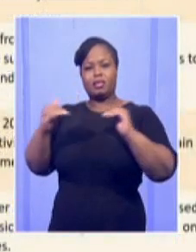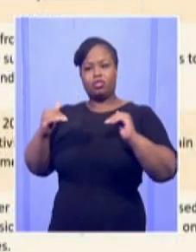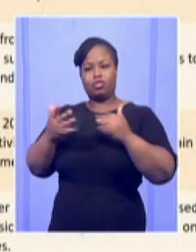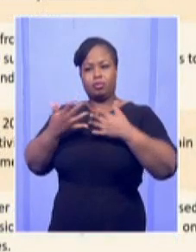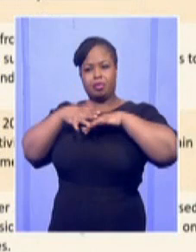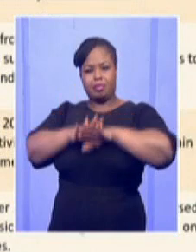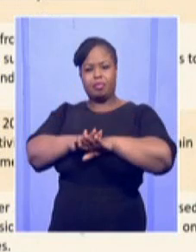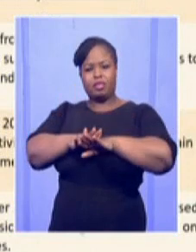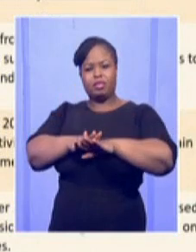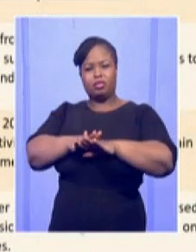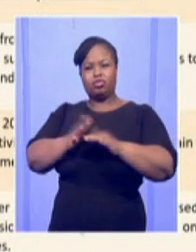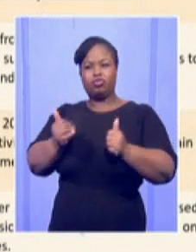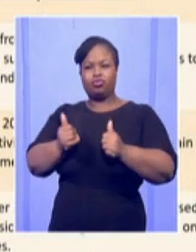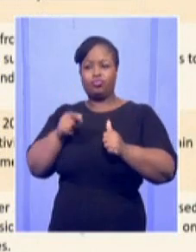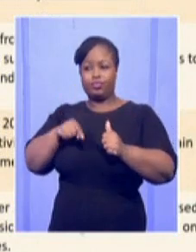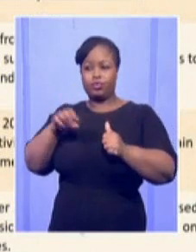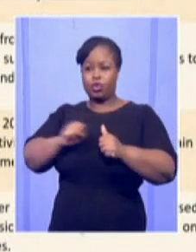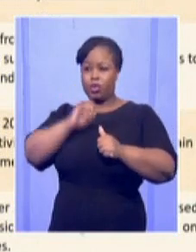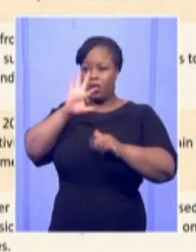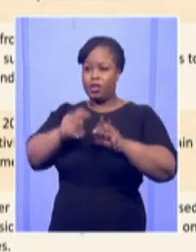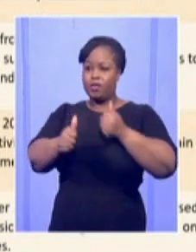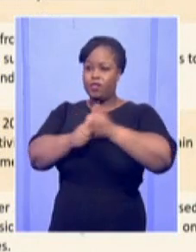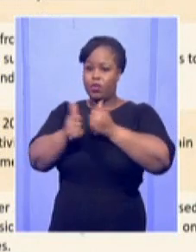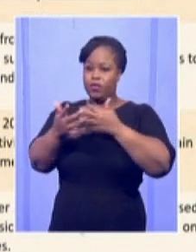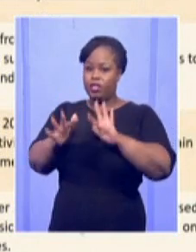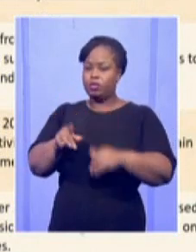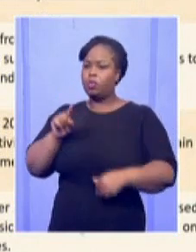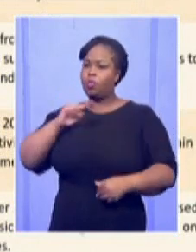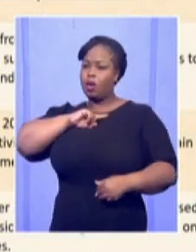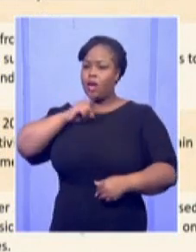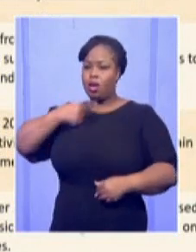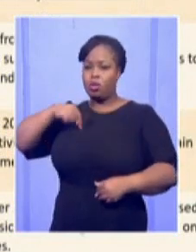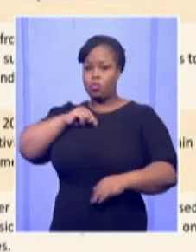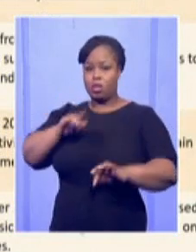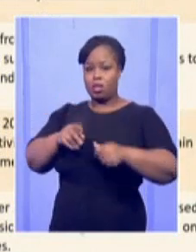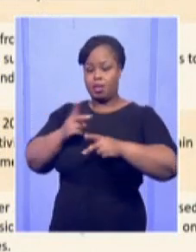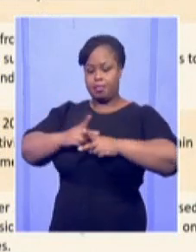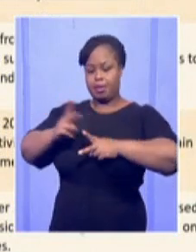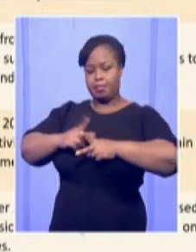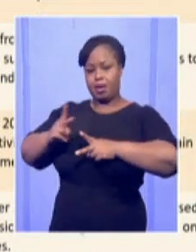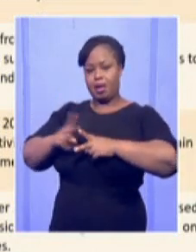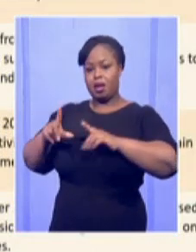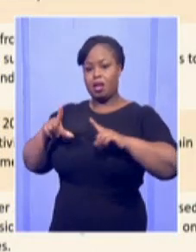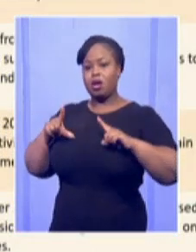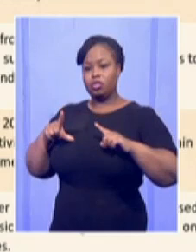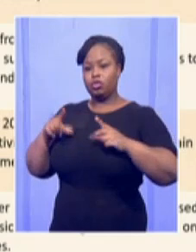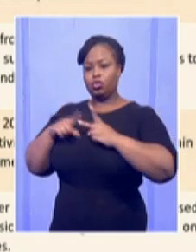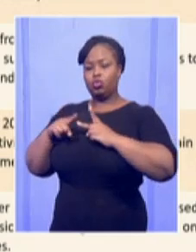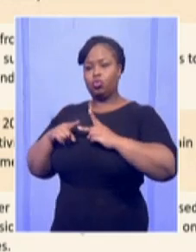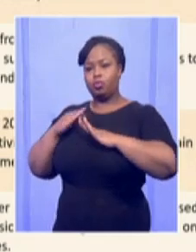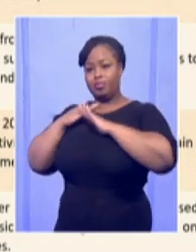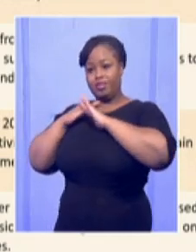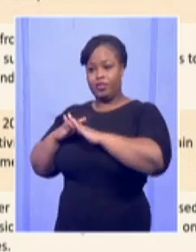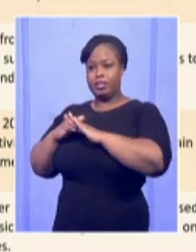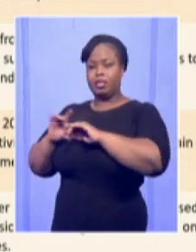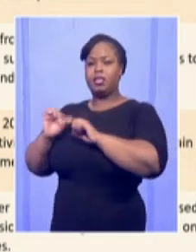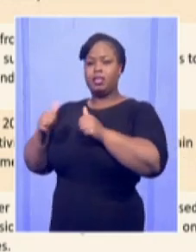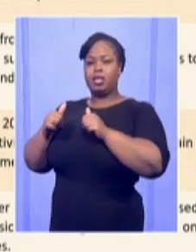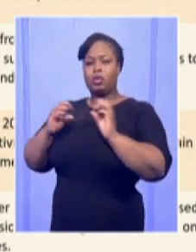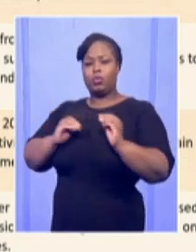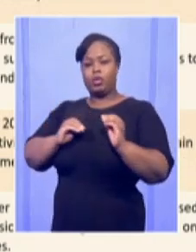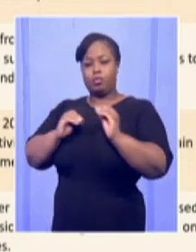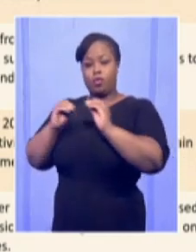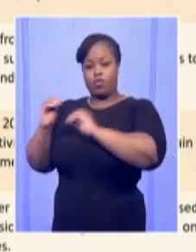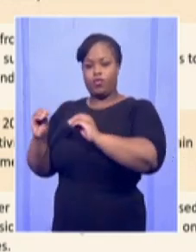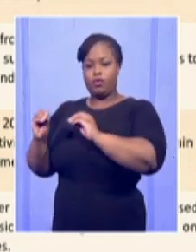South Africa, wherein we had actions to prepare and prevent in the first place. But then we move quickly to the